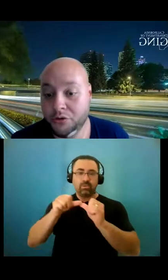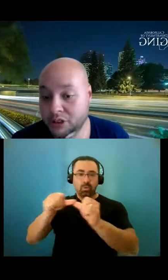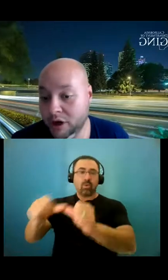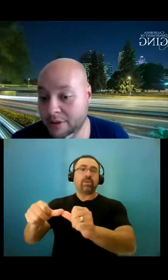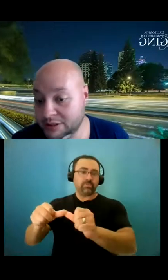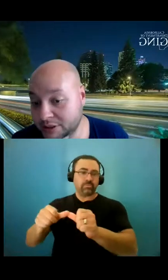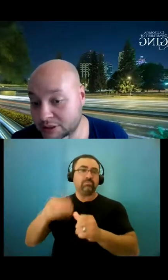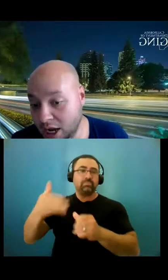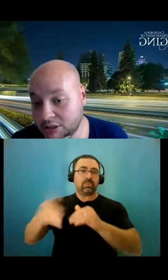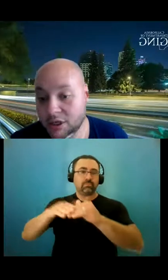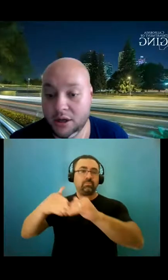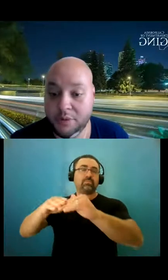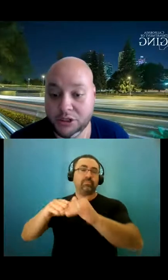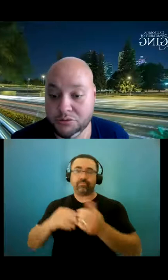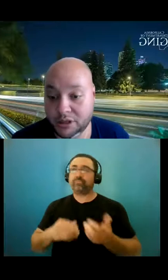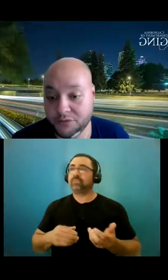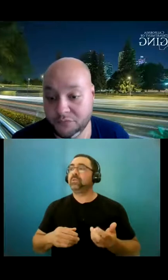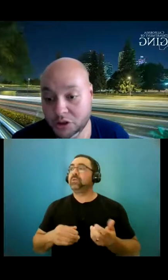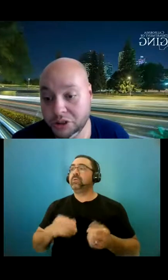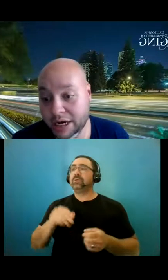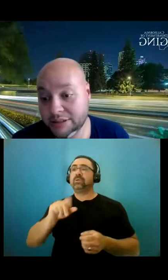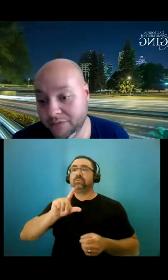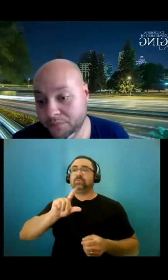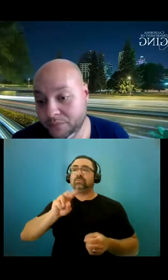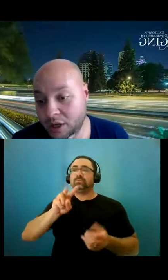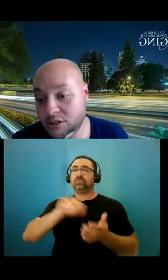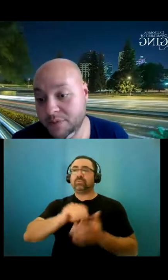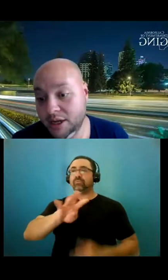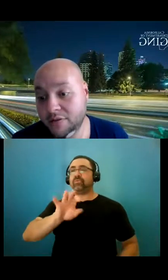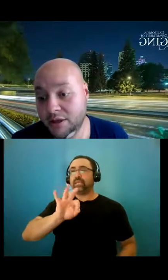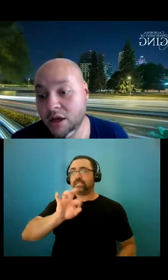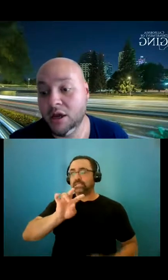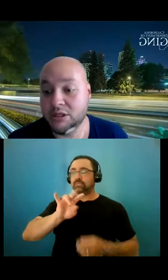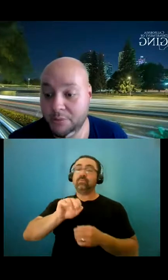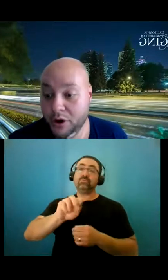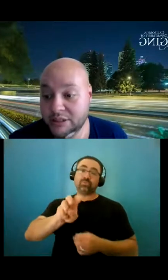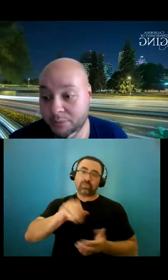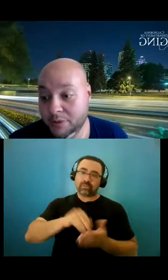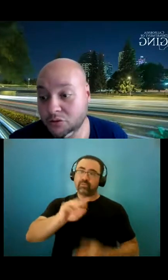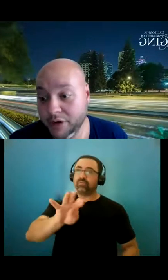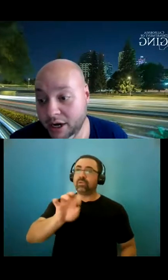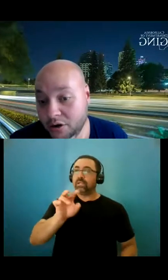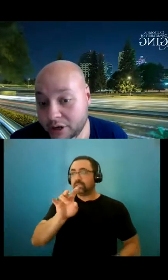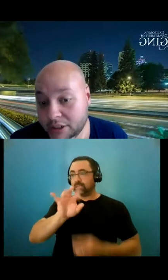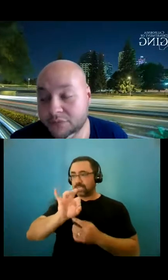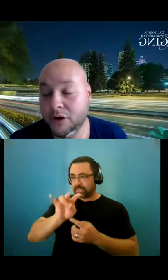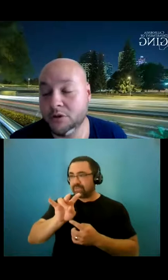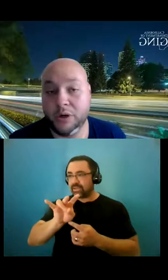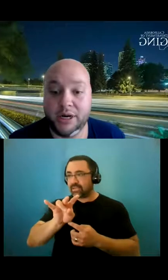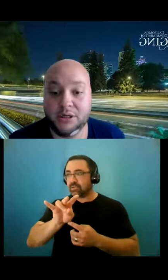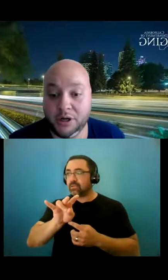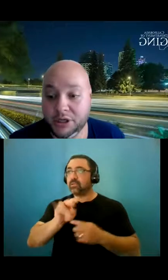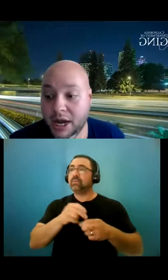to increase our MSSP slots by 2,497 and to make the temporary supplemental rate increase from